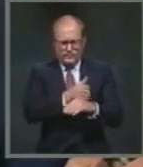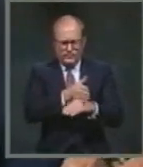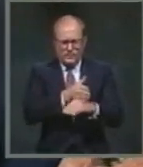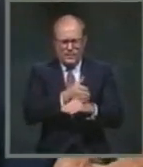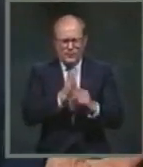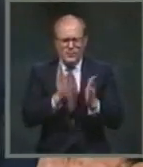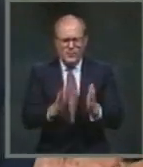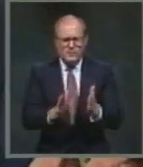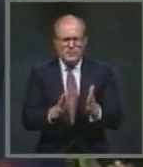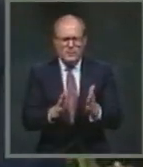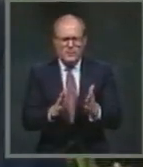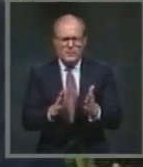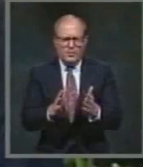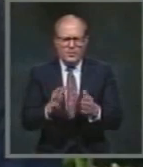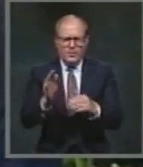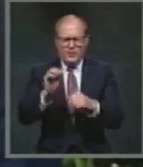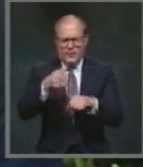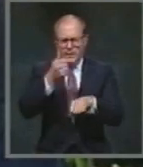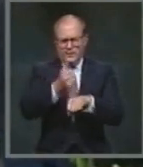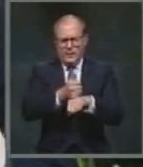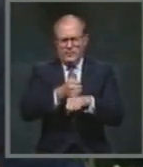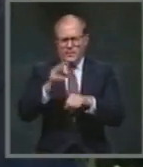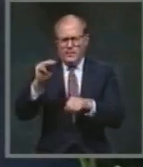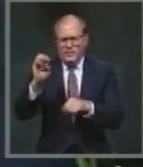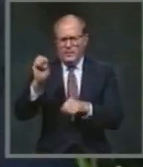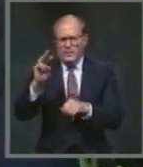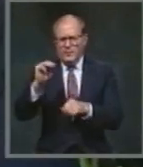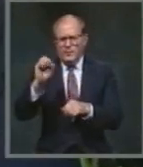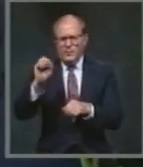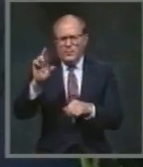preacher erected a memorial